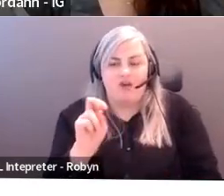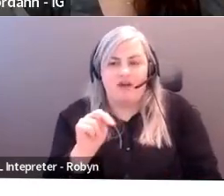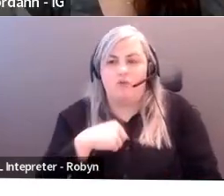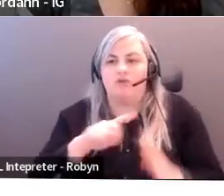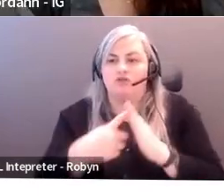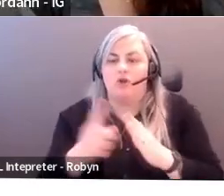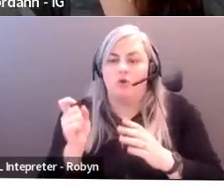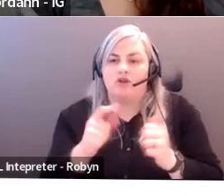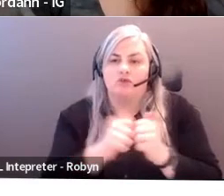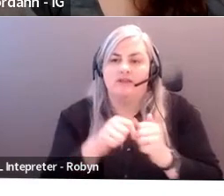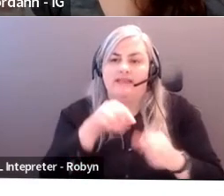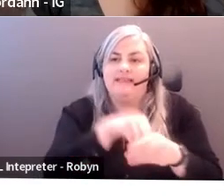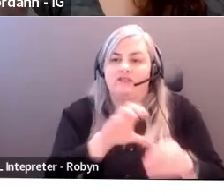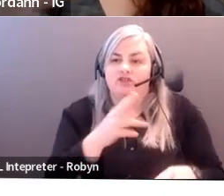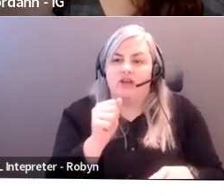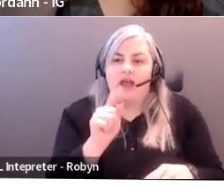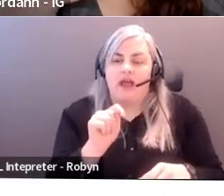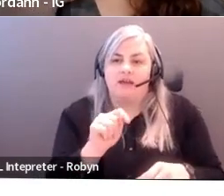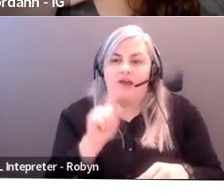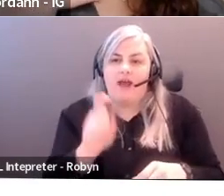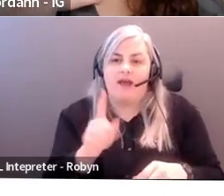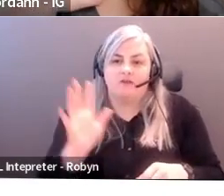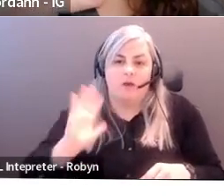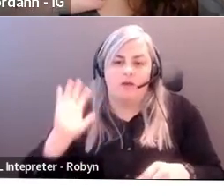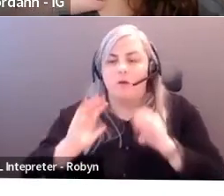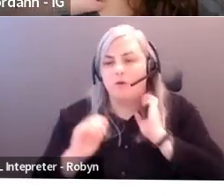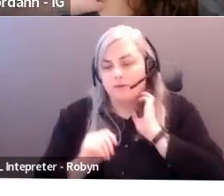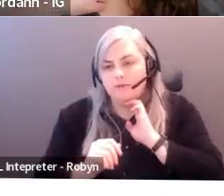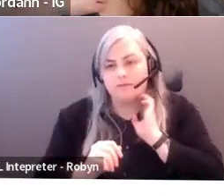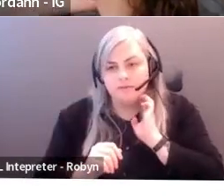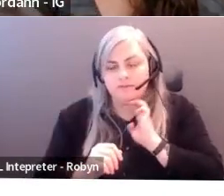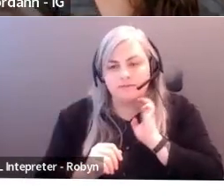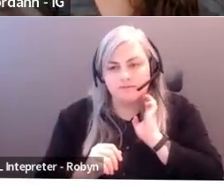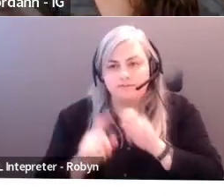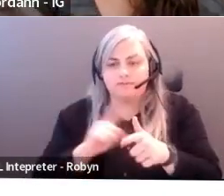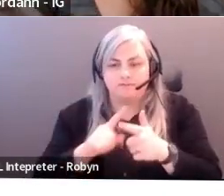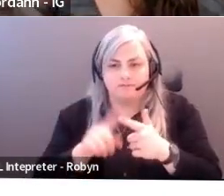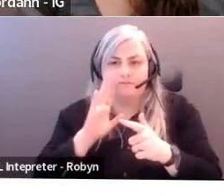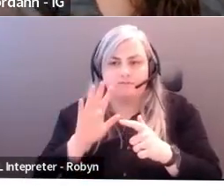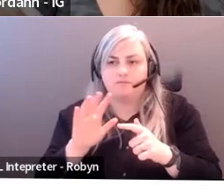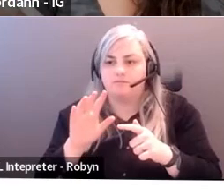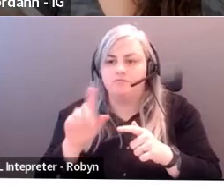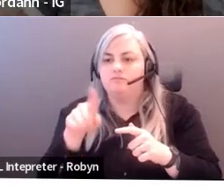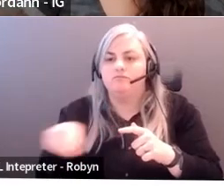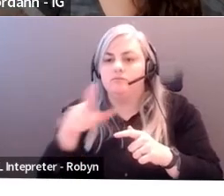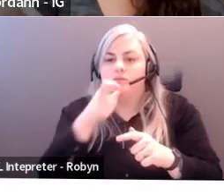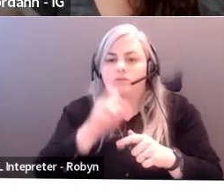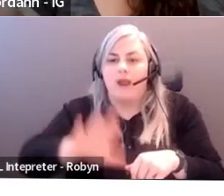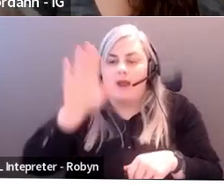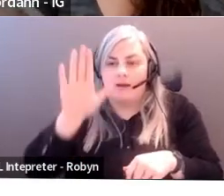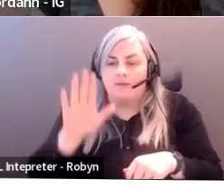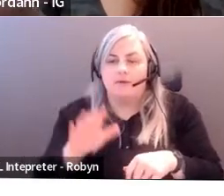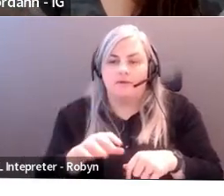our questions off with a chat box question that was asked a little bit earlier, and then we can go to anyone with their hand